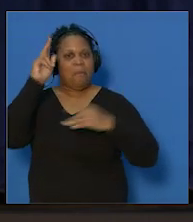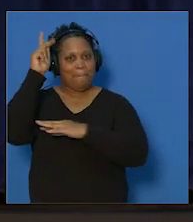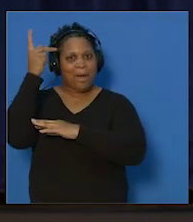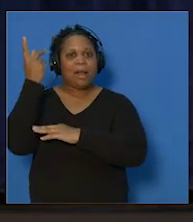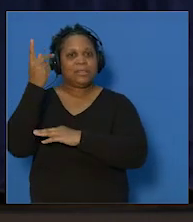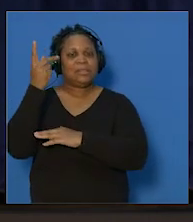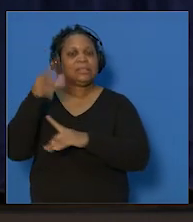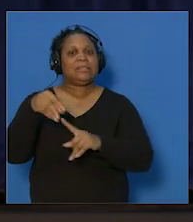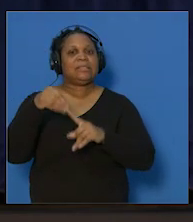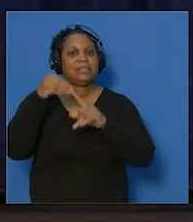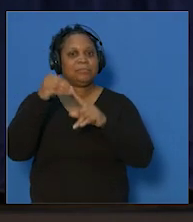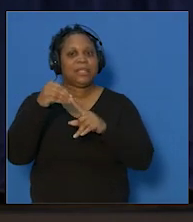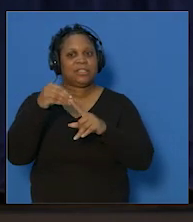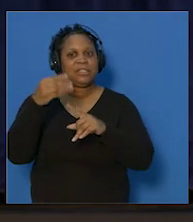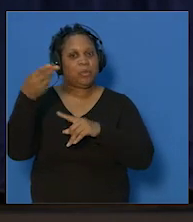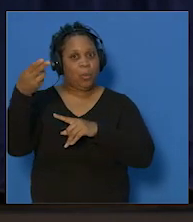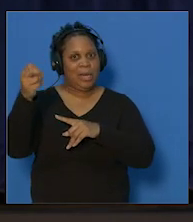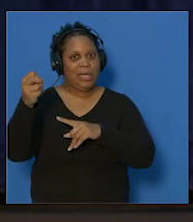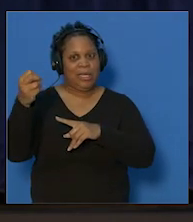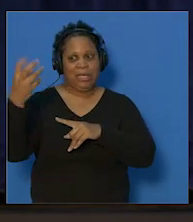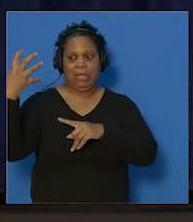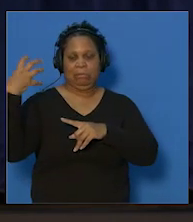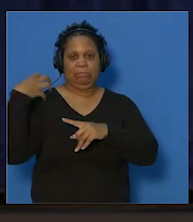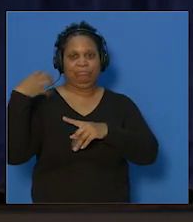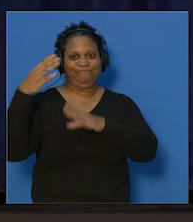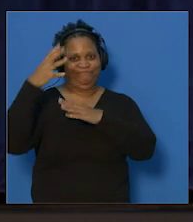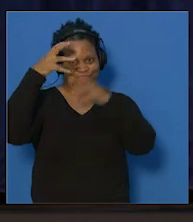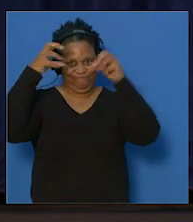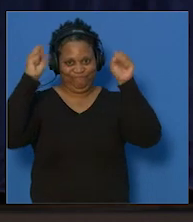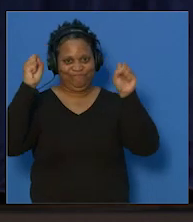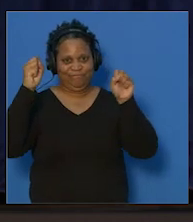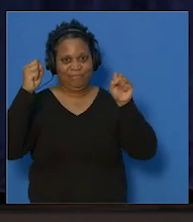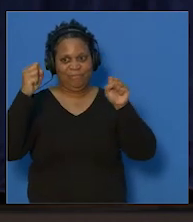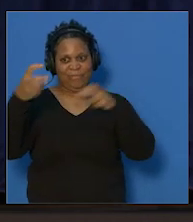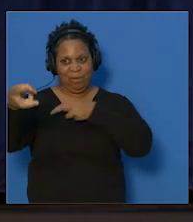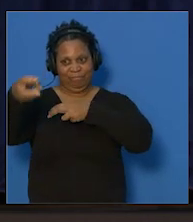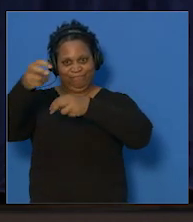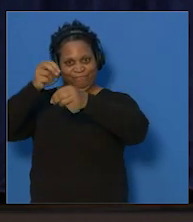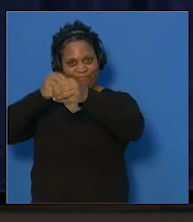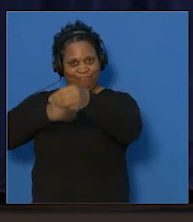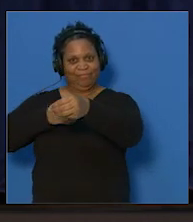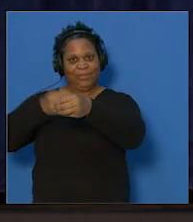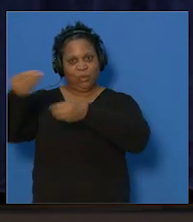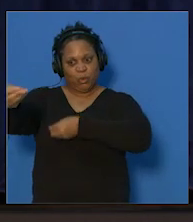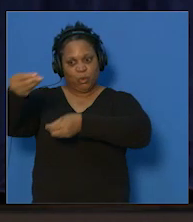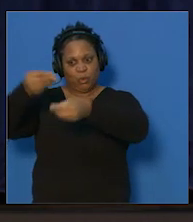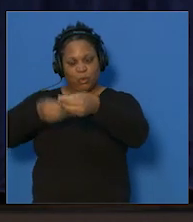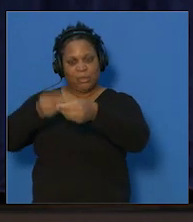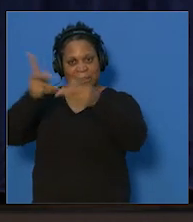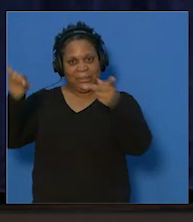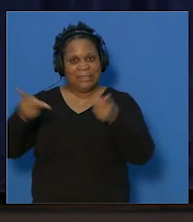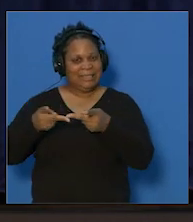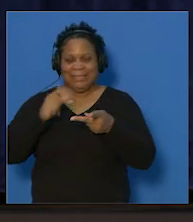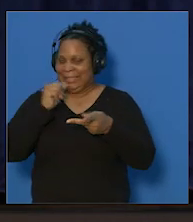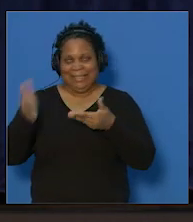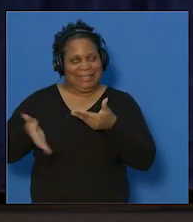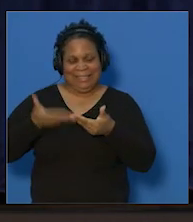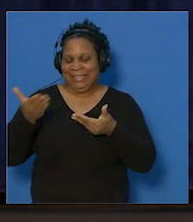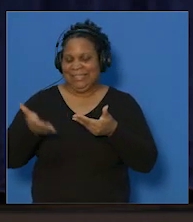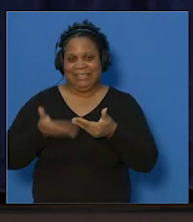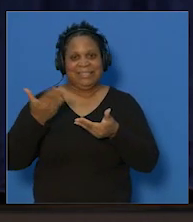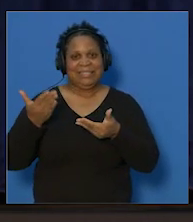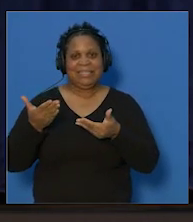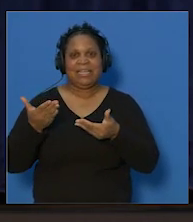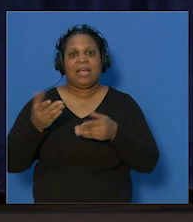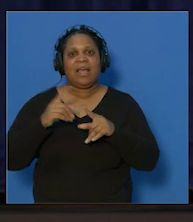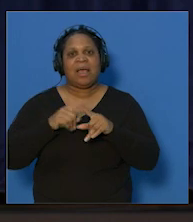politics, especially when he held the position of which I currently hold, and we were in opposition. So it's not easy. But the fact